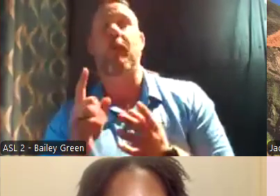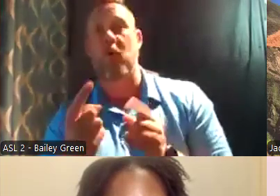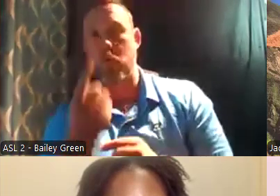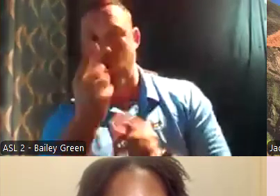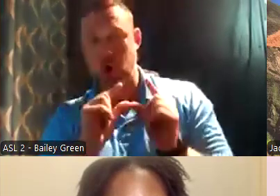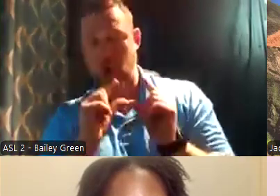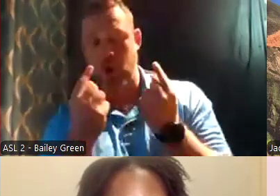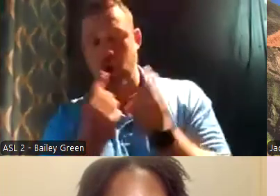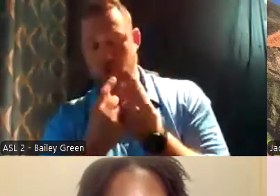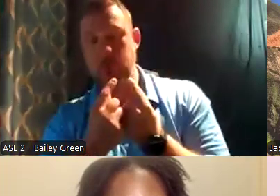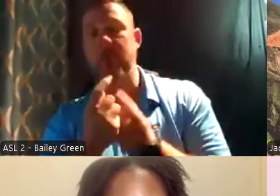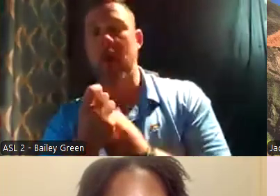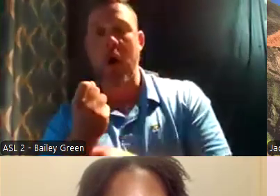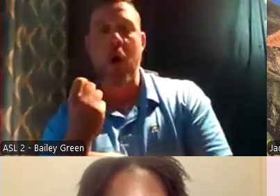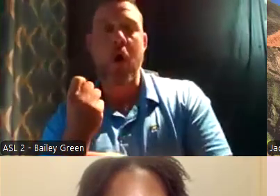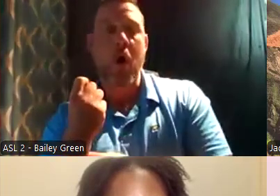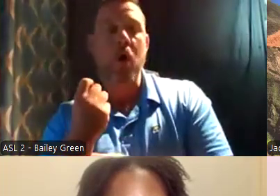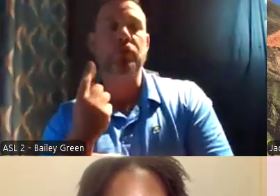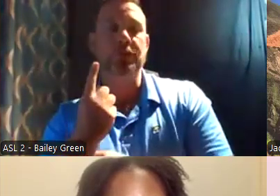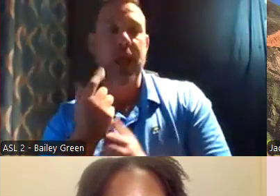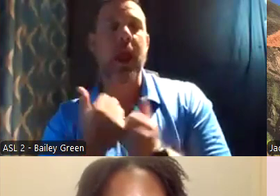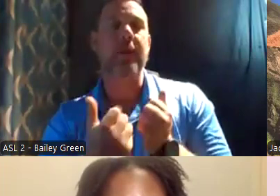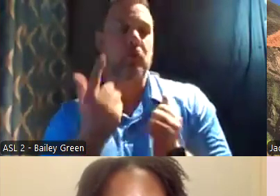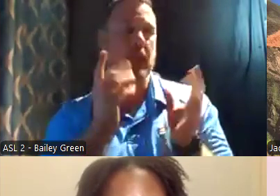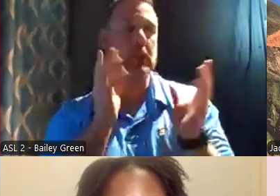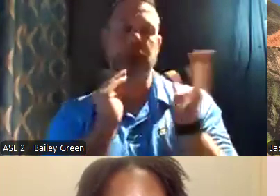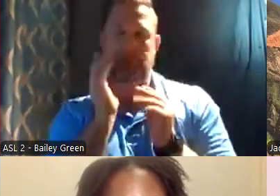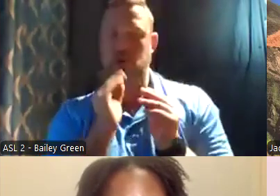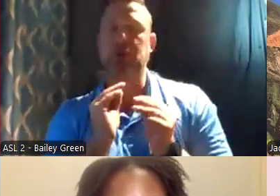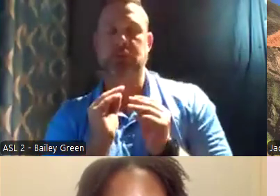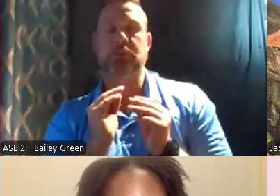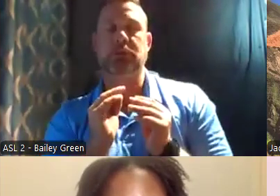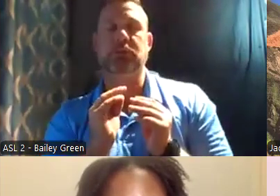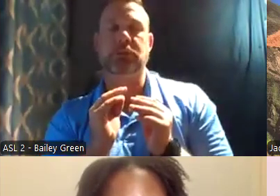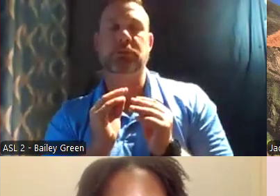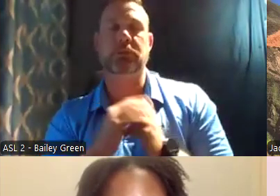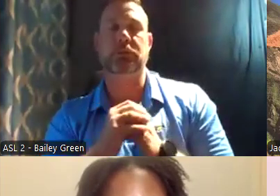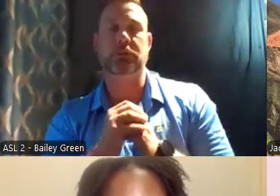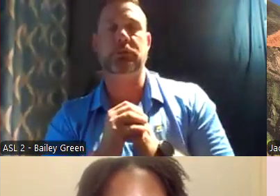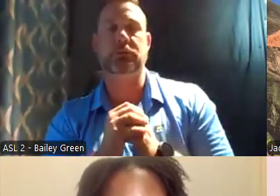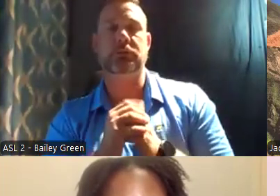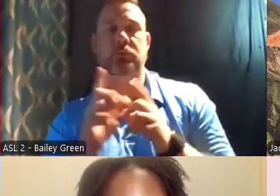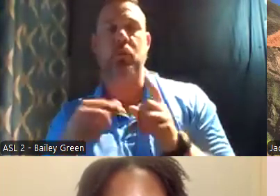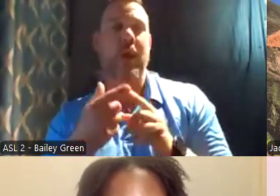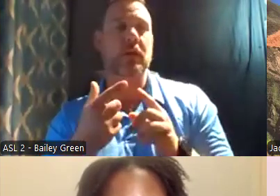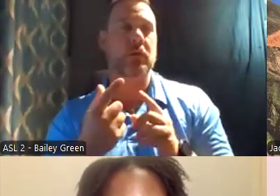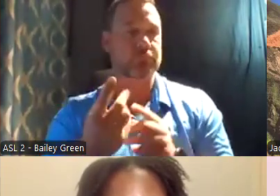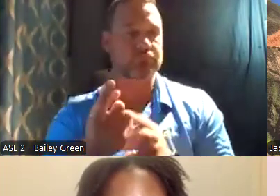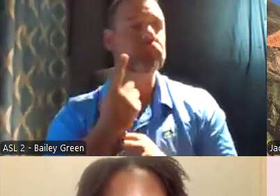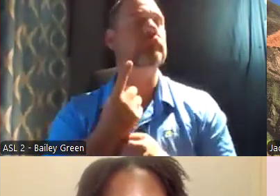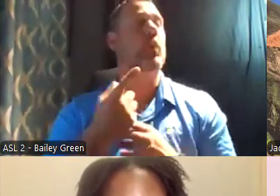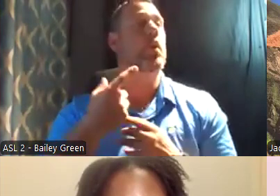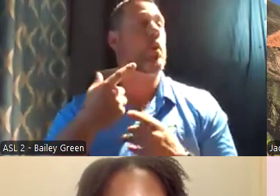need to understand how everybody else experiences it how the different groups experience it when they come through the door, like whether it's somebody